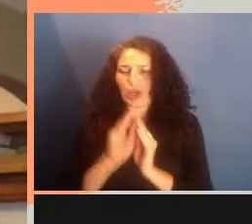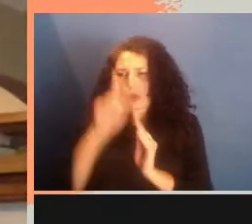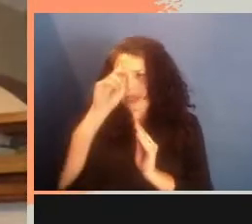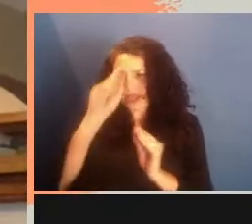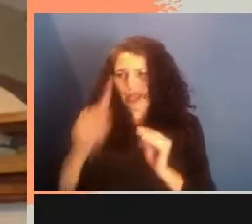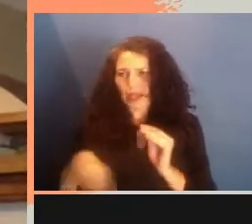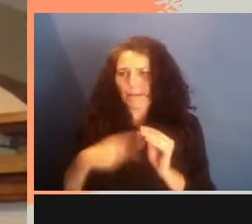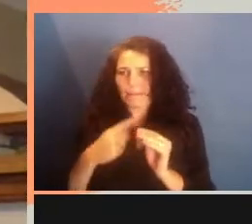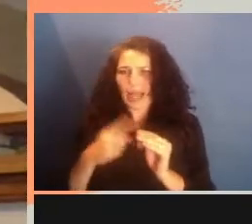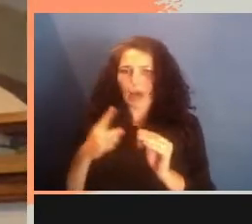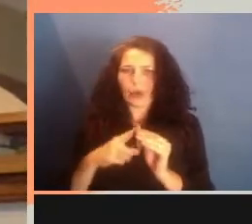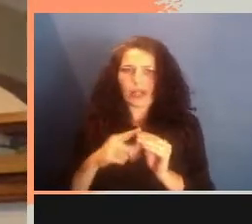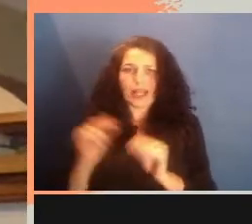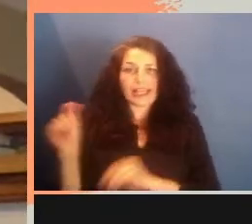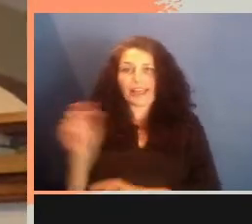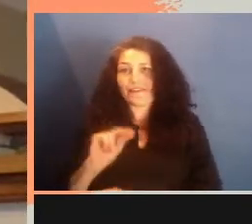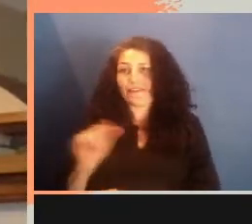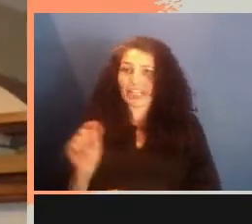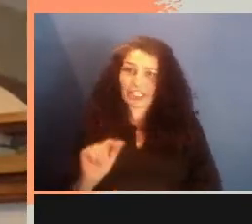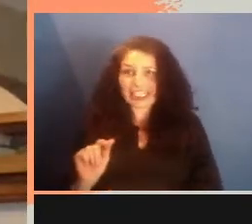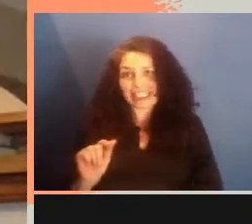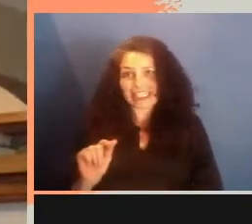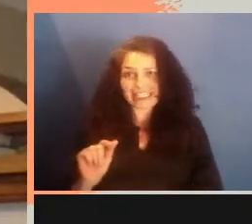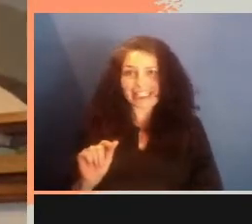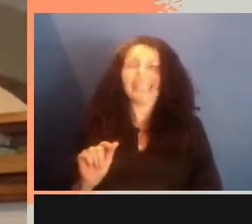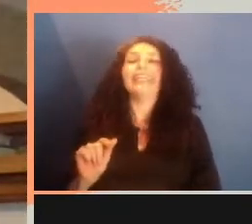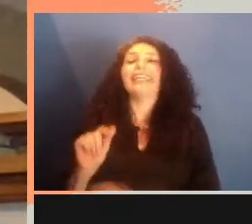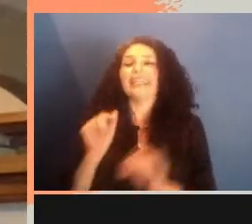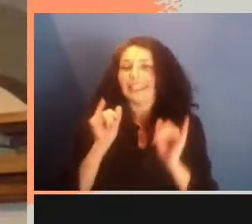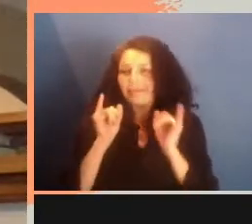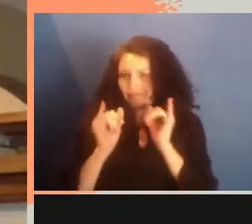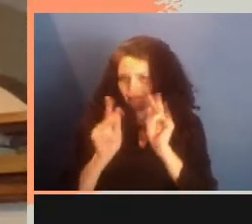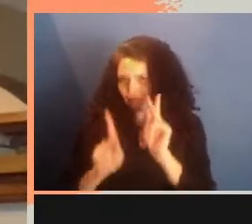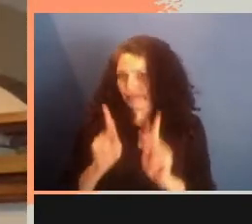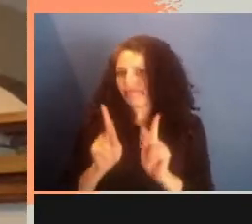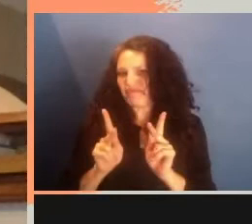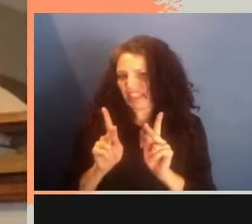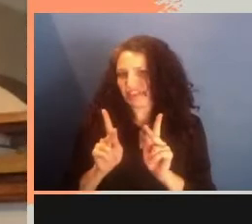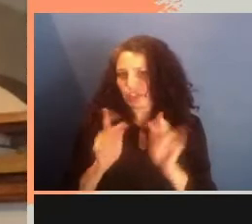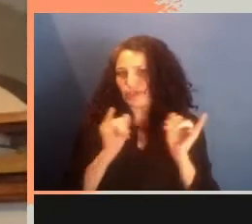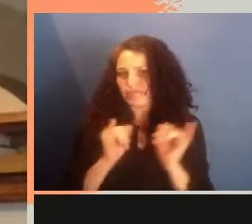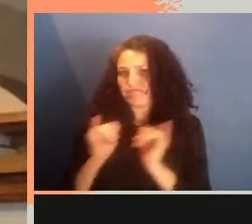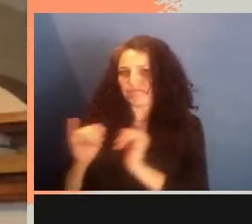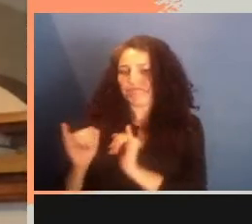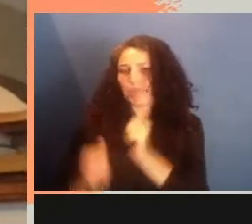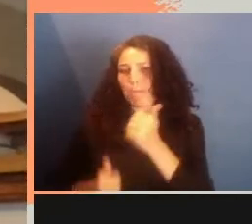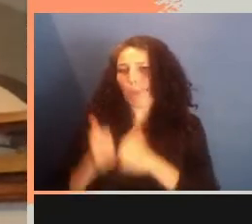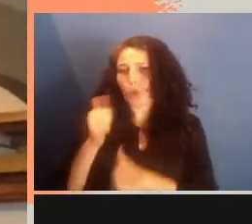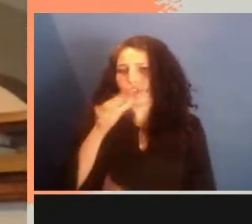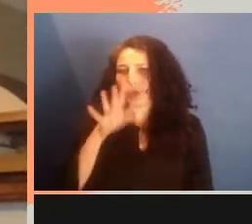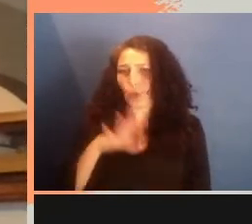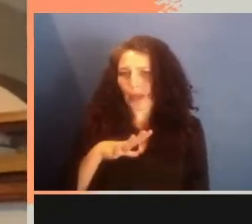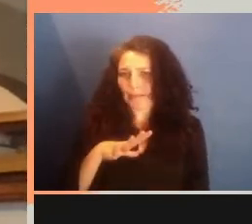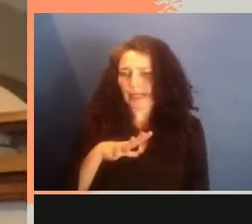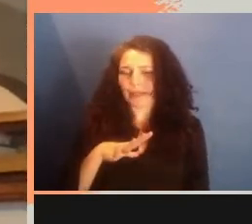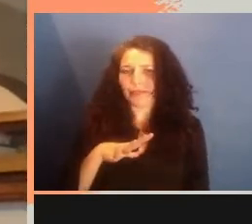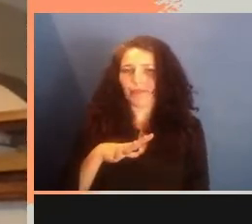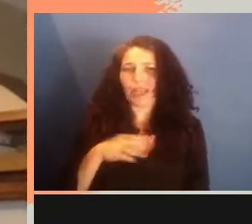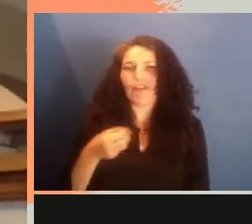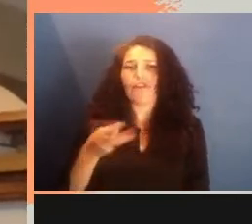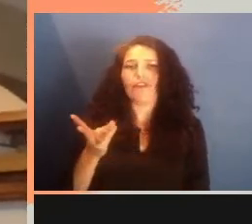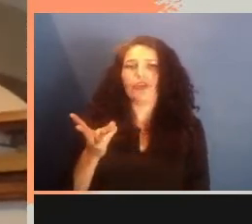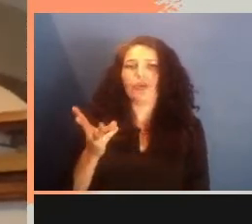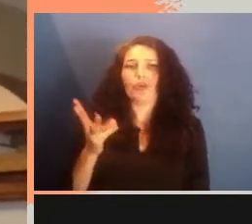fierce individuals, who are mostly women, who make up these groups. A few ideas for session names